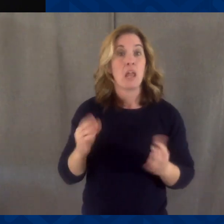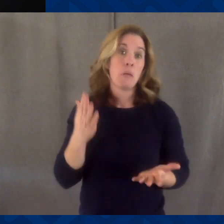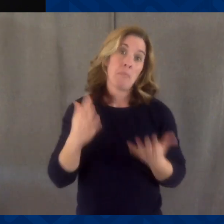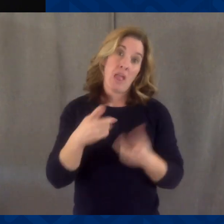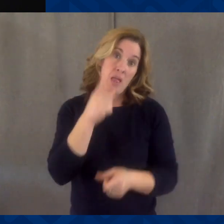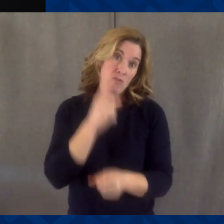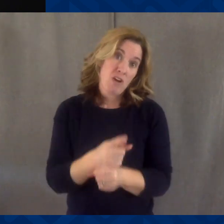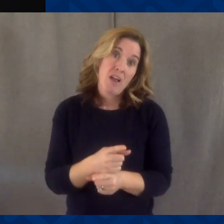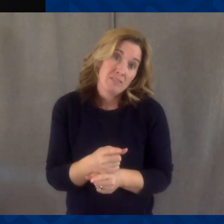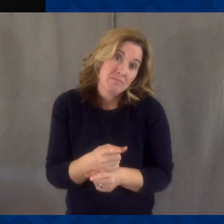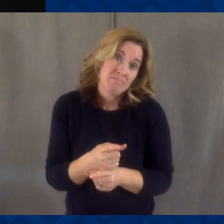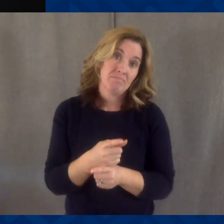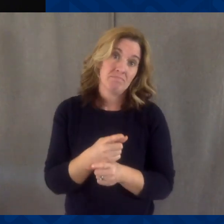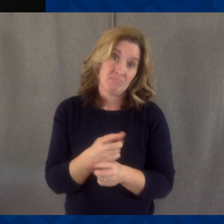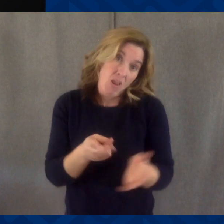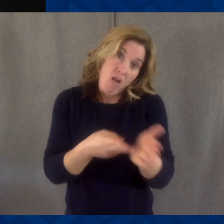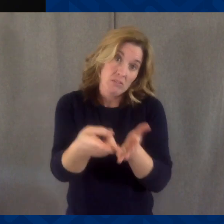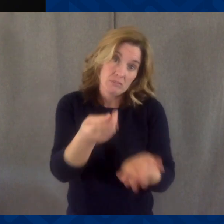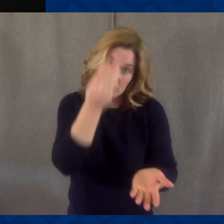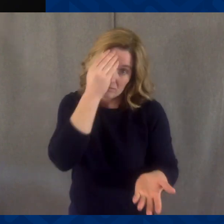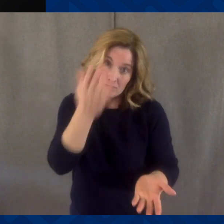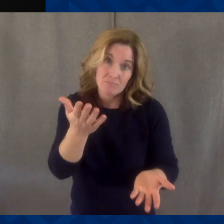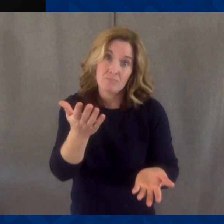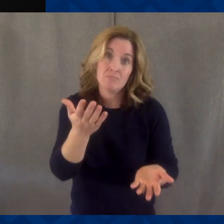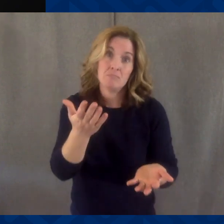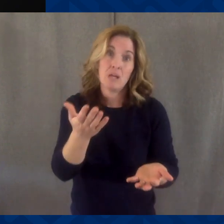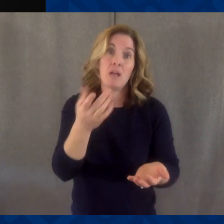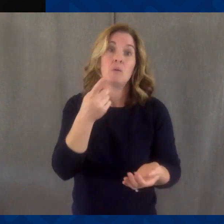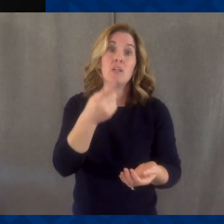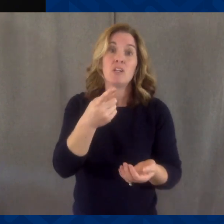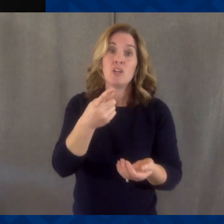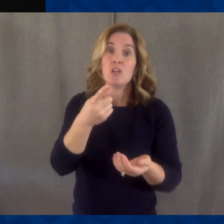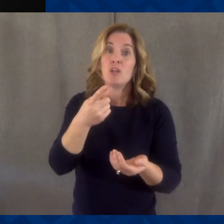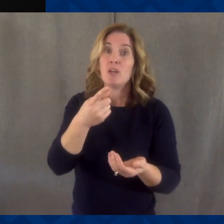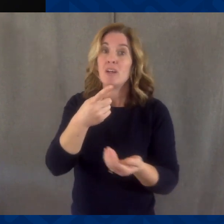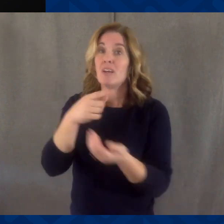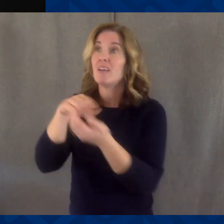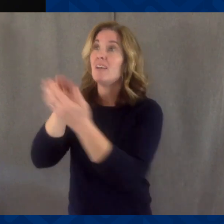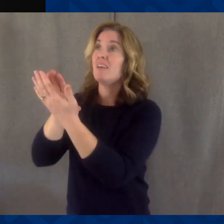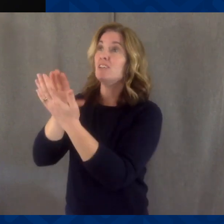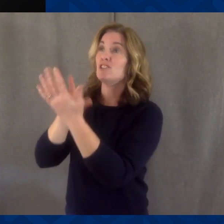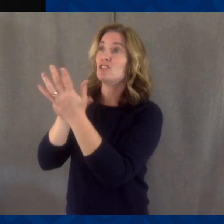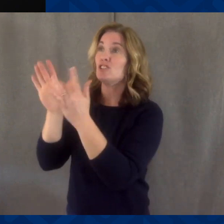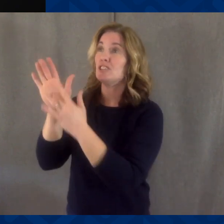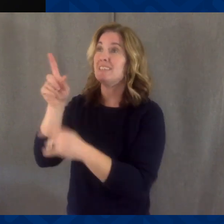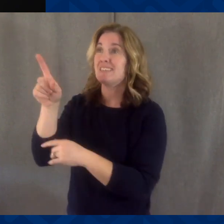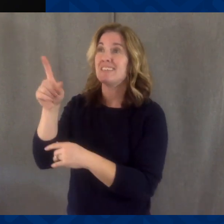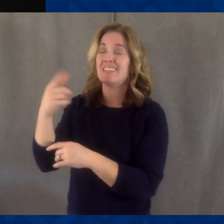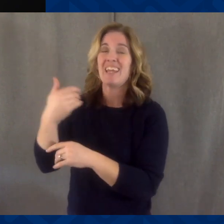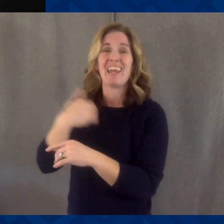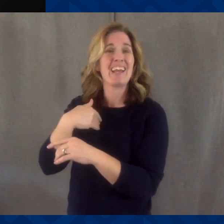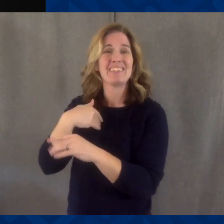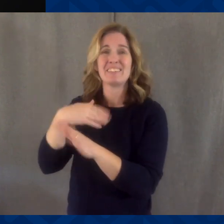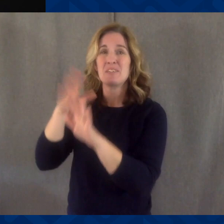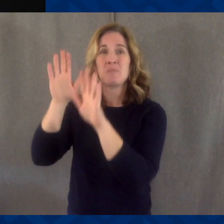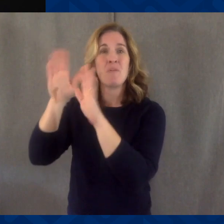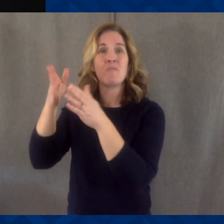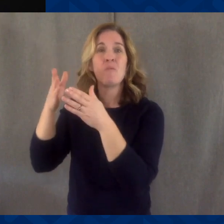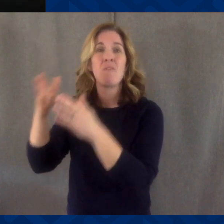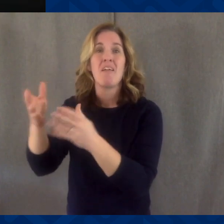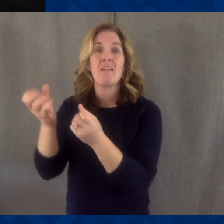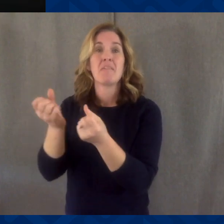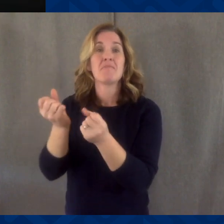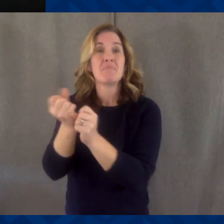right. But when you come to Jesus, he has this miraculous way of making ugly things